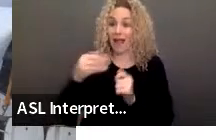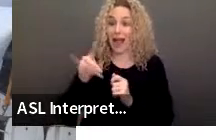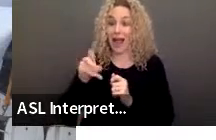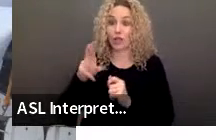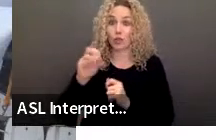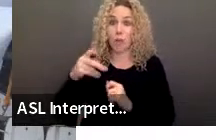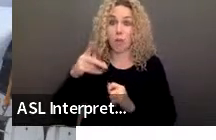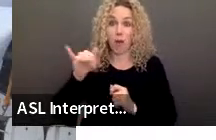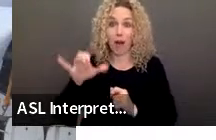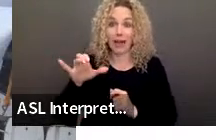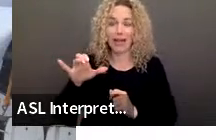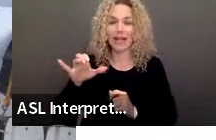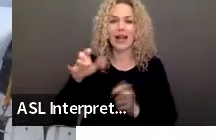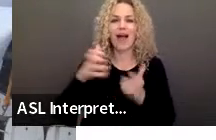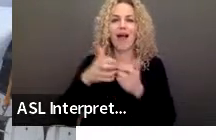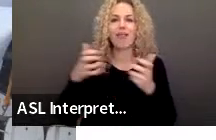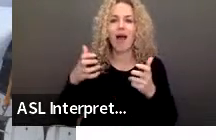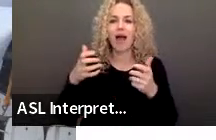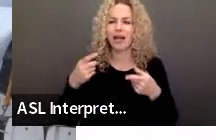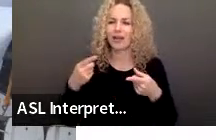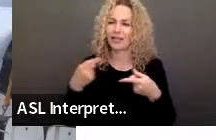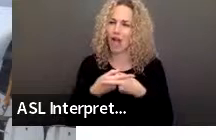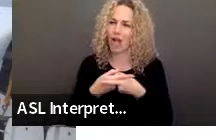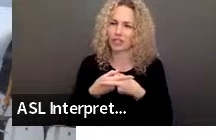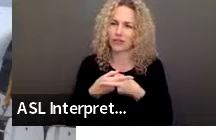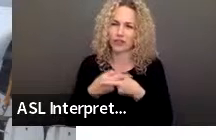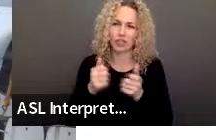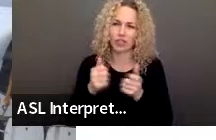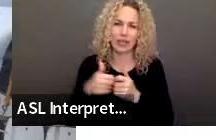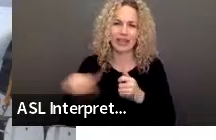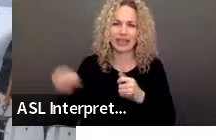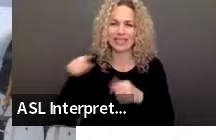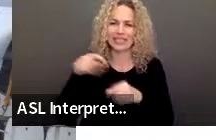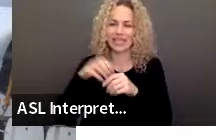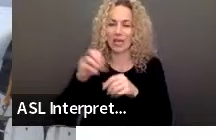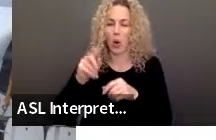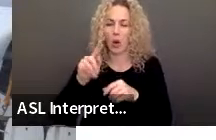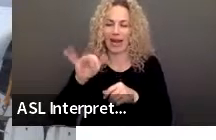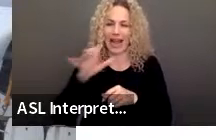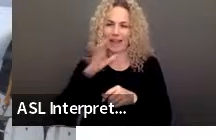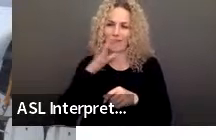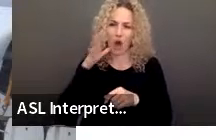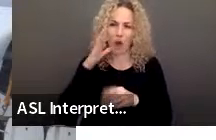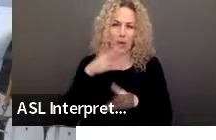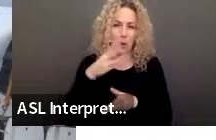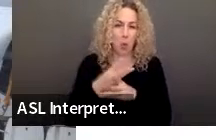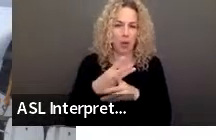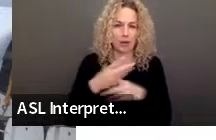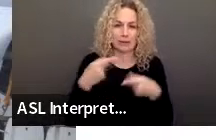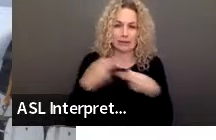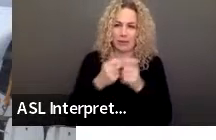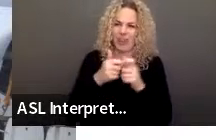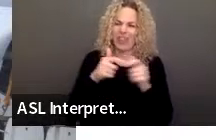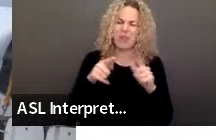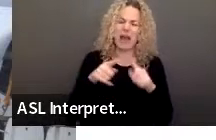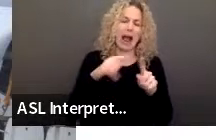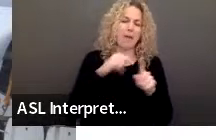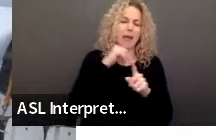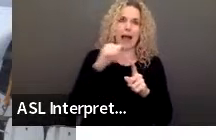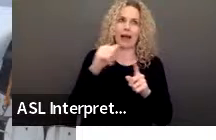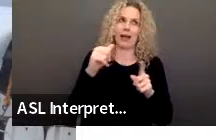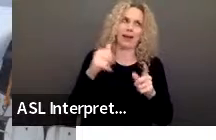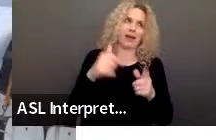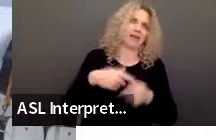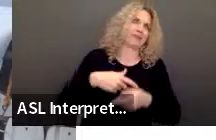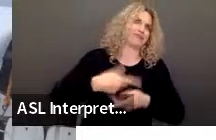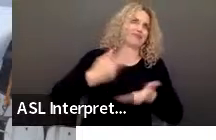production, there's a lot of controversy about this in the organic farming world, and I won't open that hornet's nest right now,